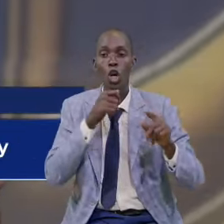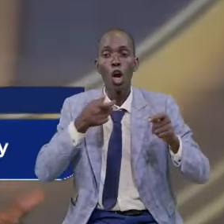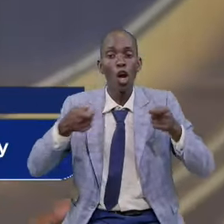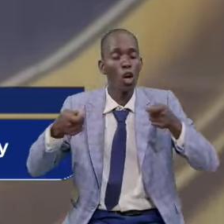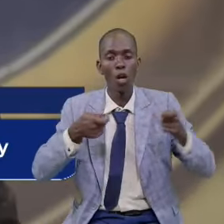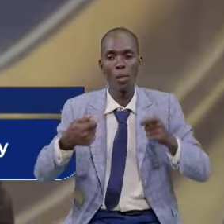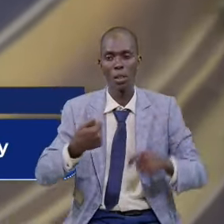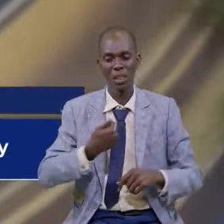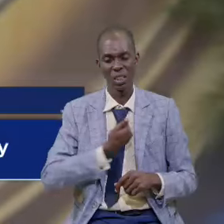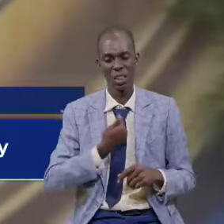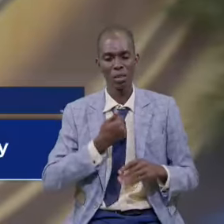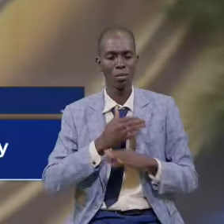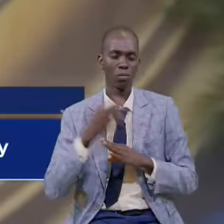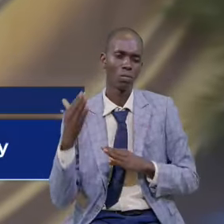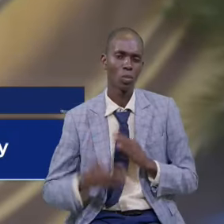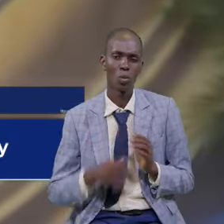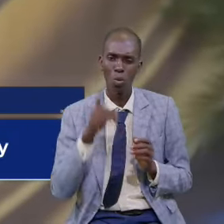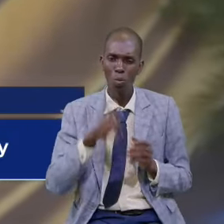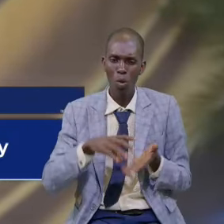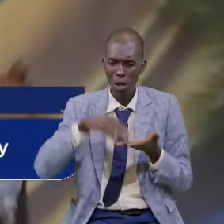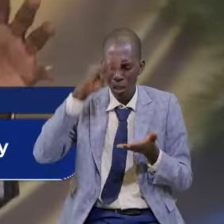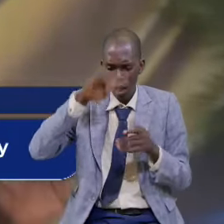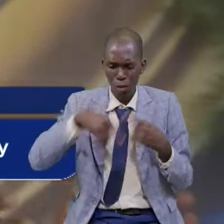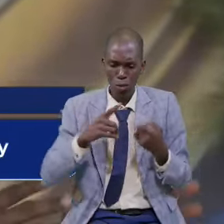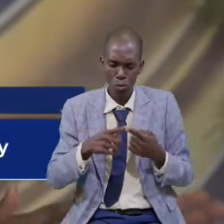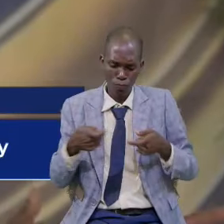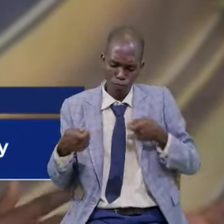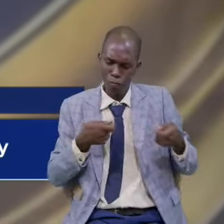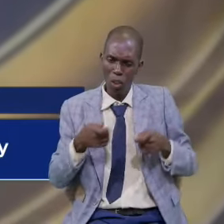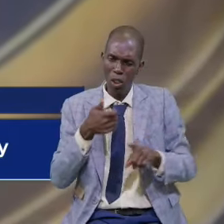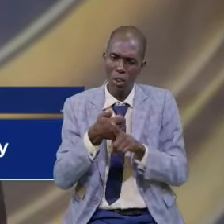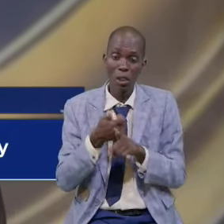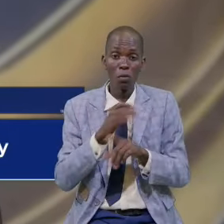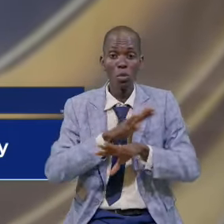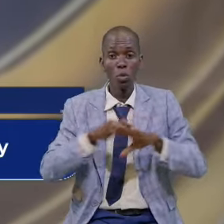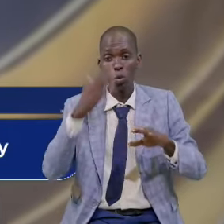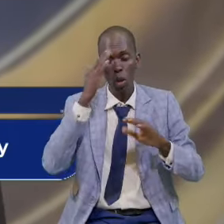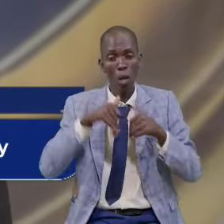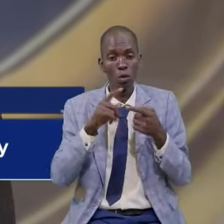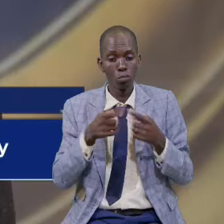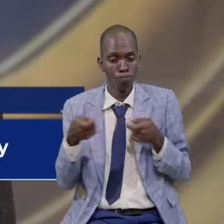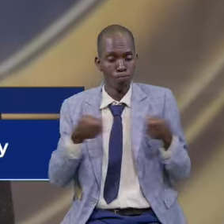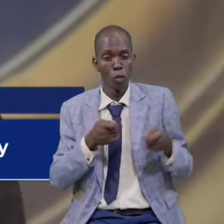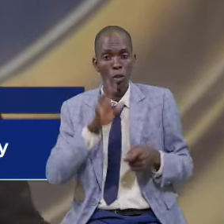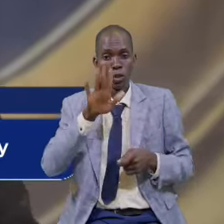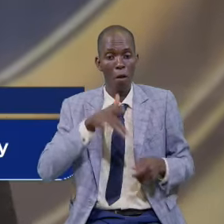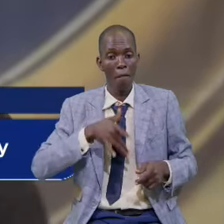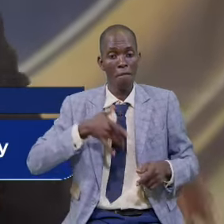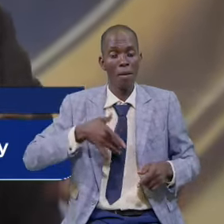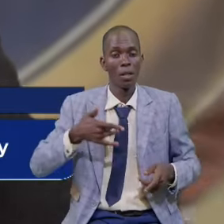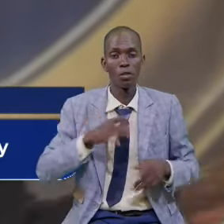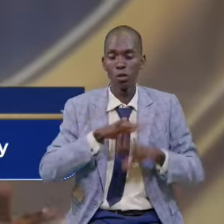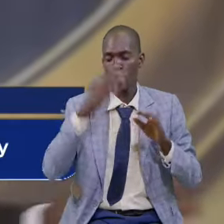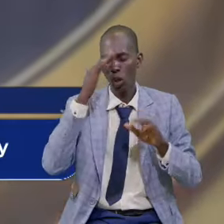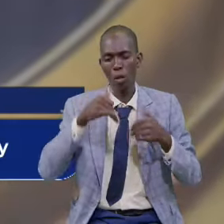cannot control the material there. If you don't control the one standing there, sitting there,